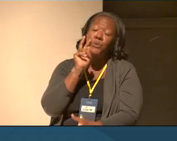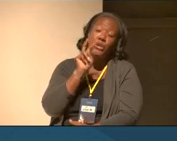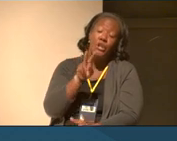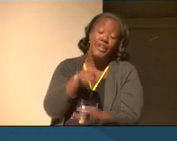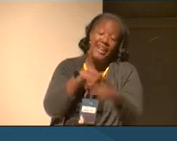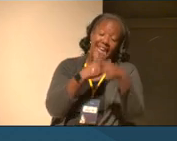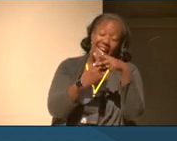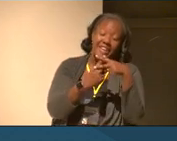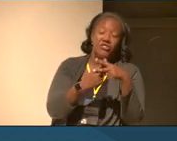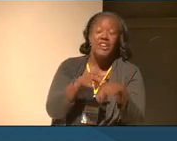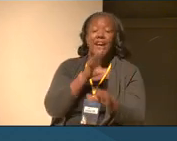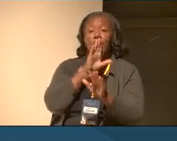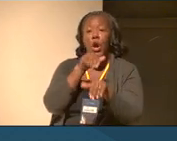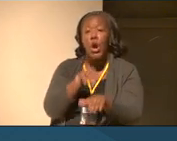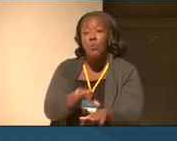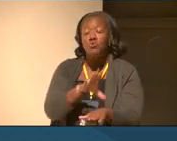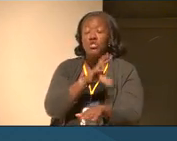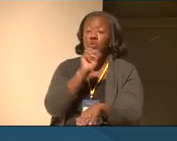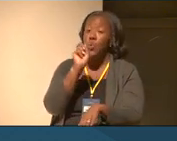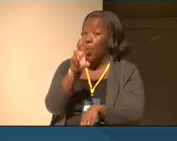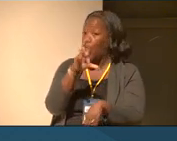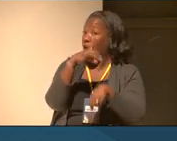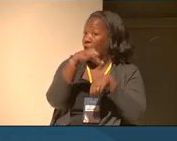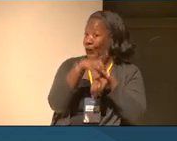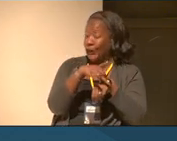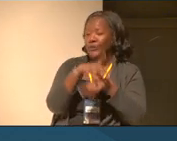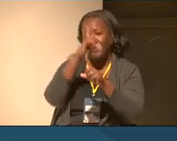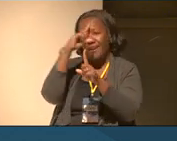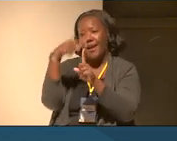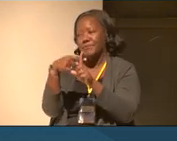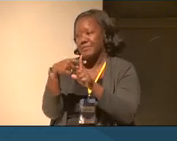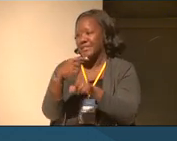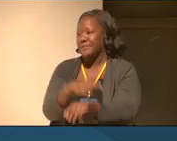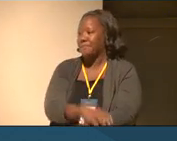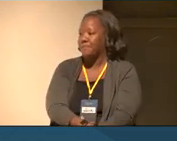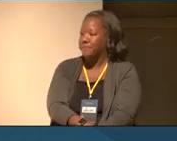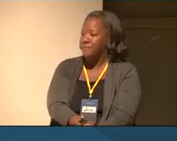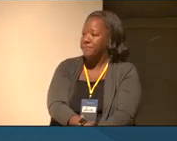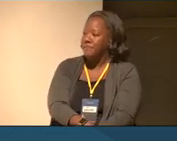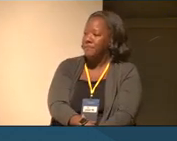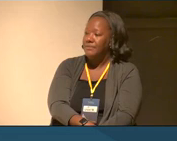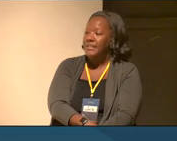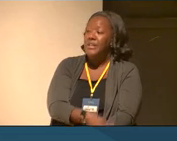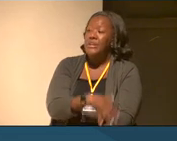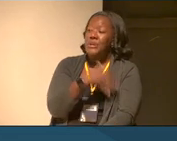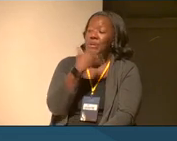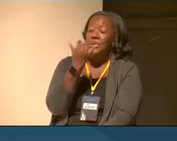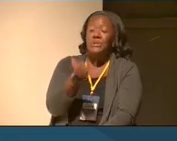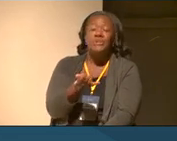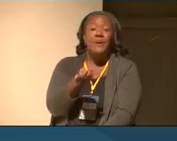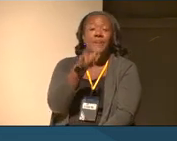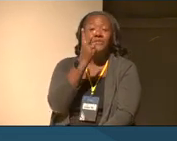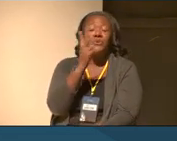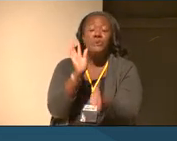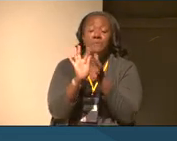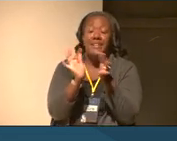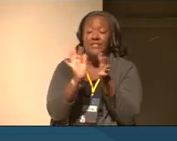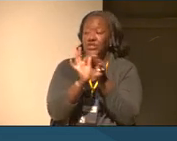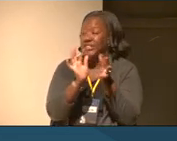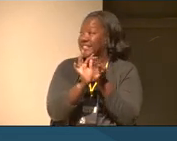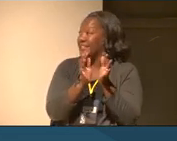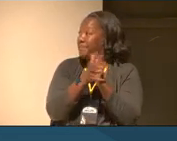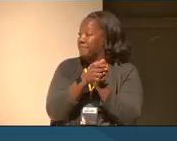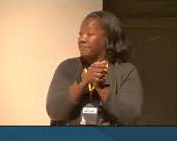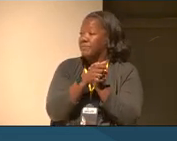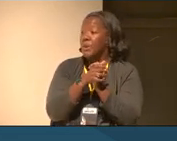#OceanOptimism and #EarthOptimism to find more examples. So I guess I want to leave you with two messages. The first is, you know, we all